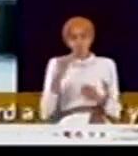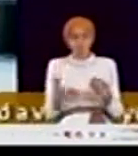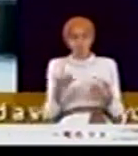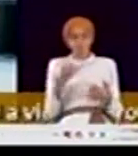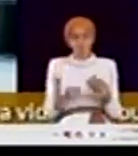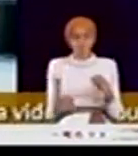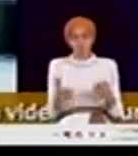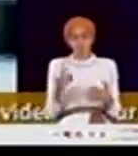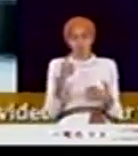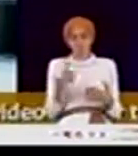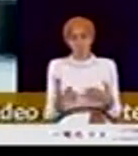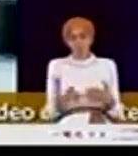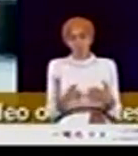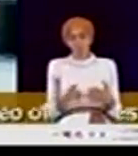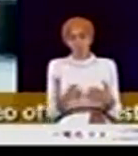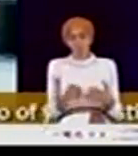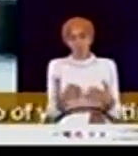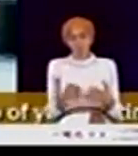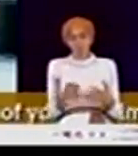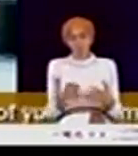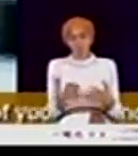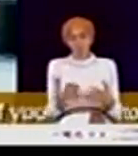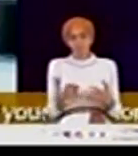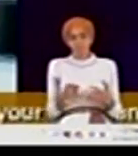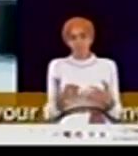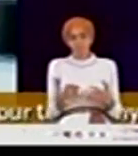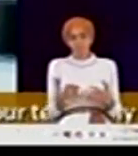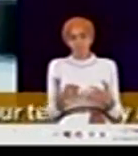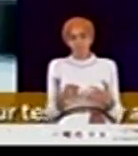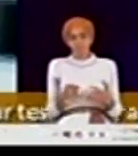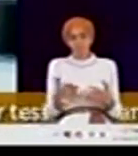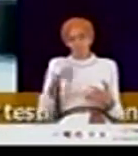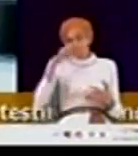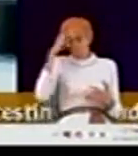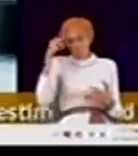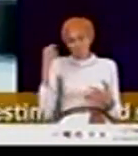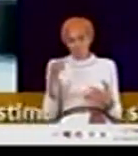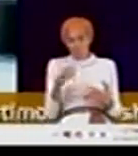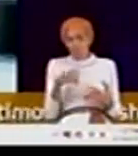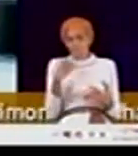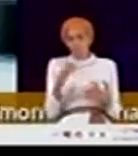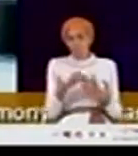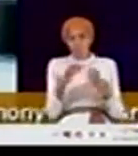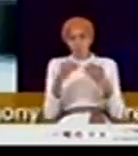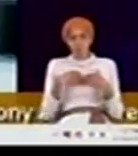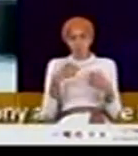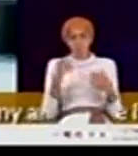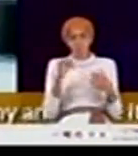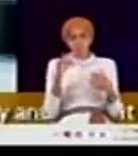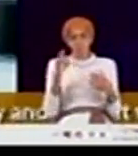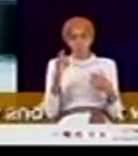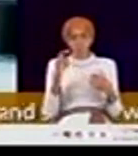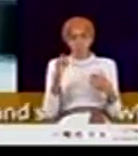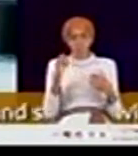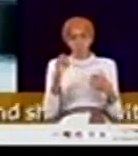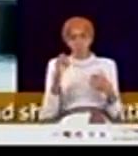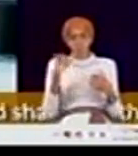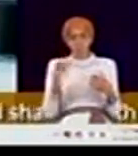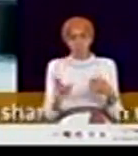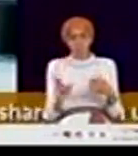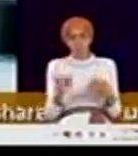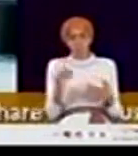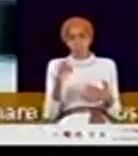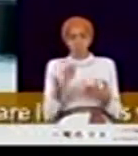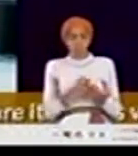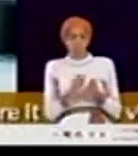the last one, it come and happened like this. Because so he said that I have a kidney problem. The last program on